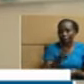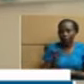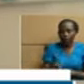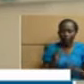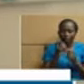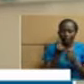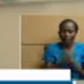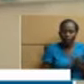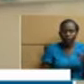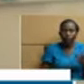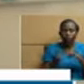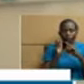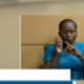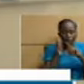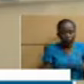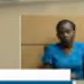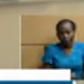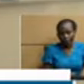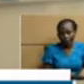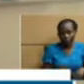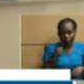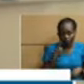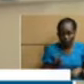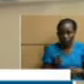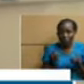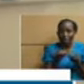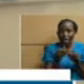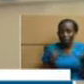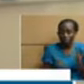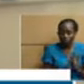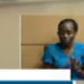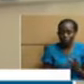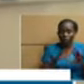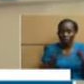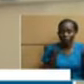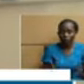isolated. You know, when you look at the statistics that have been in the world,